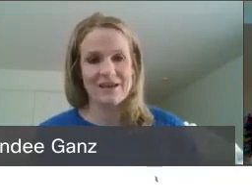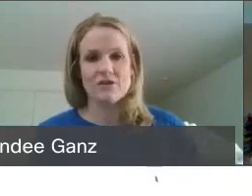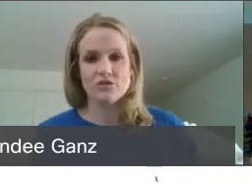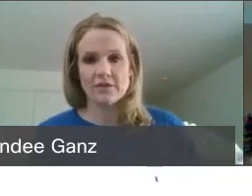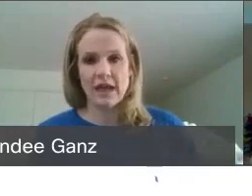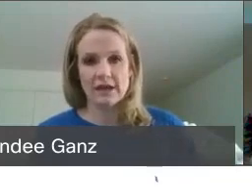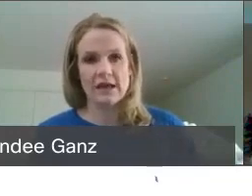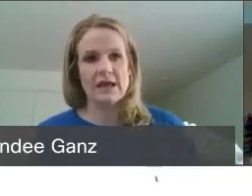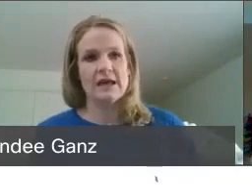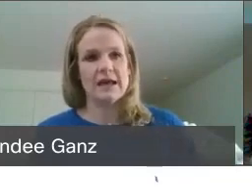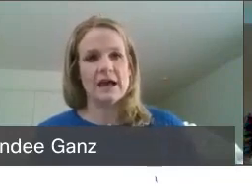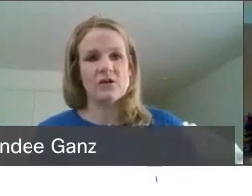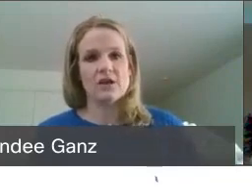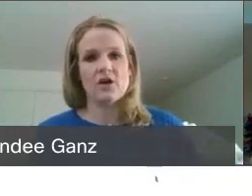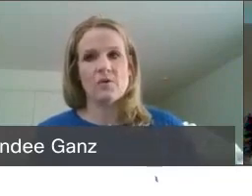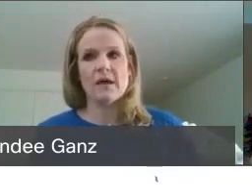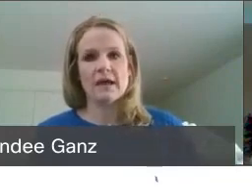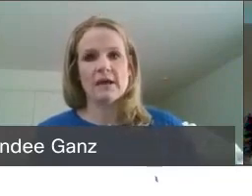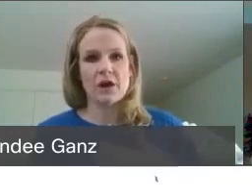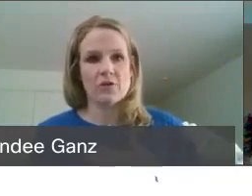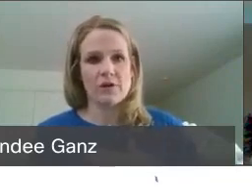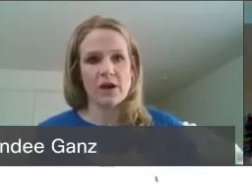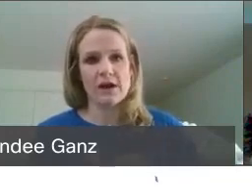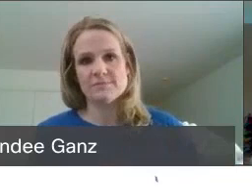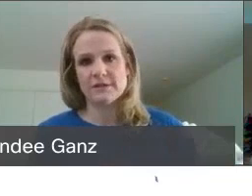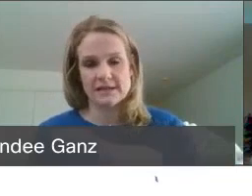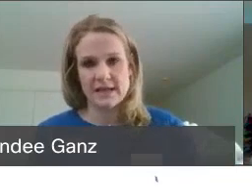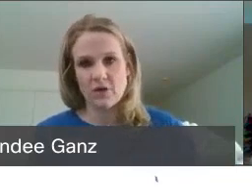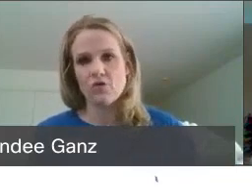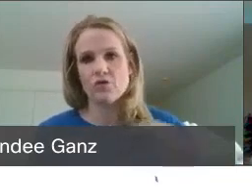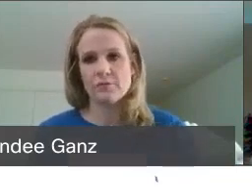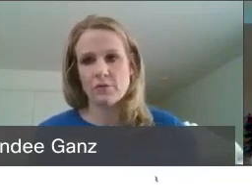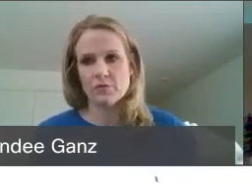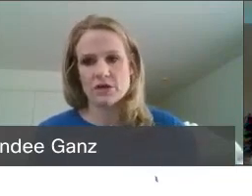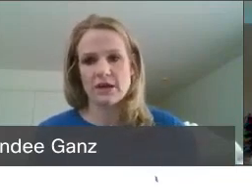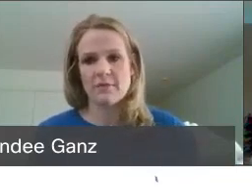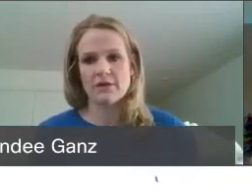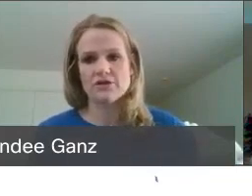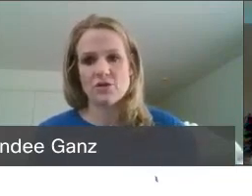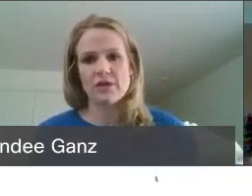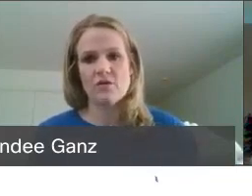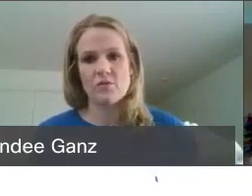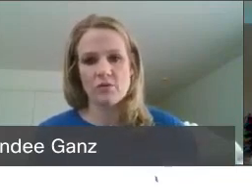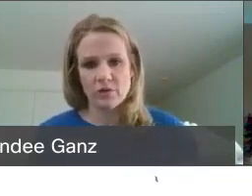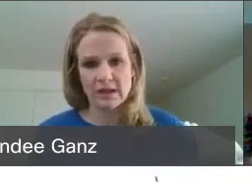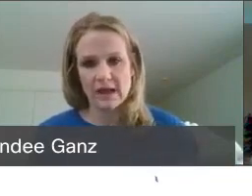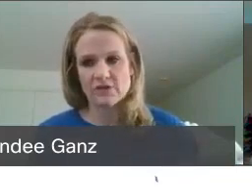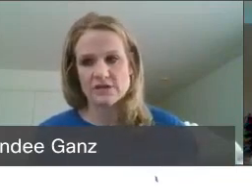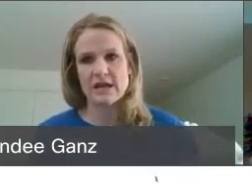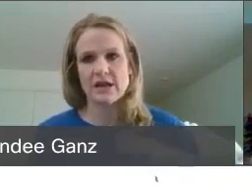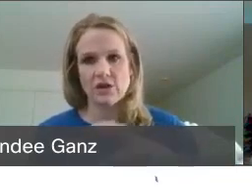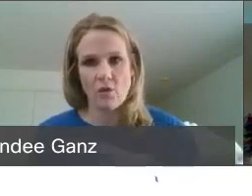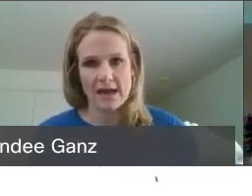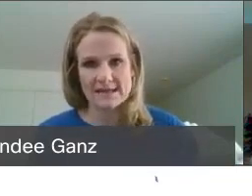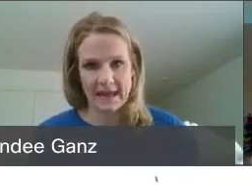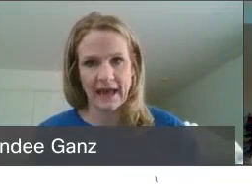priority throughout the county. And not only are we making it a priority for us, but that's that whole group that we were talking about, so that we really